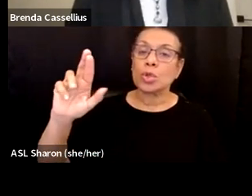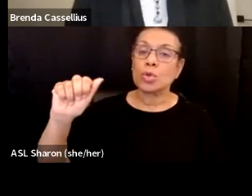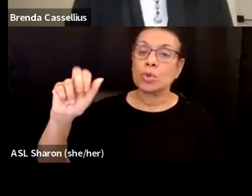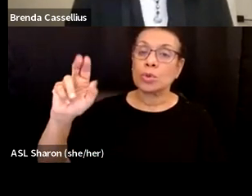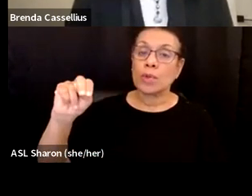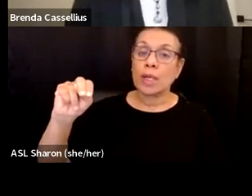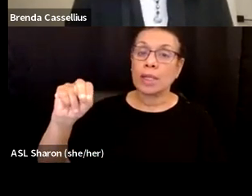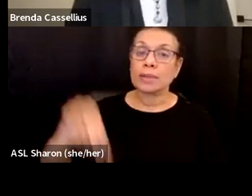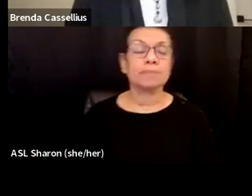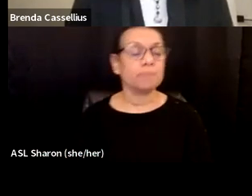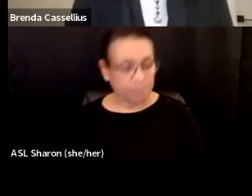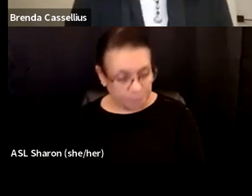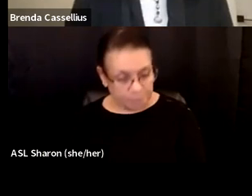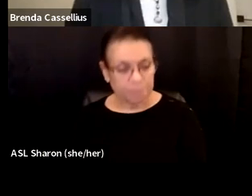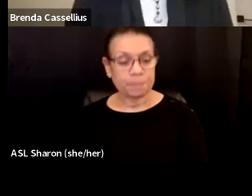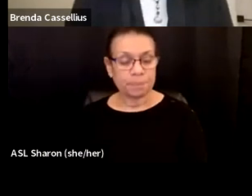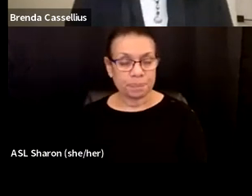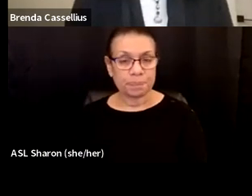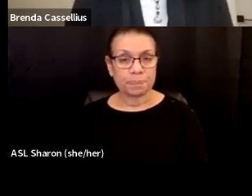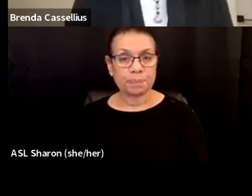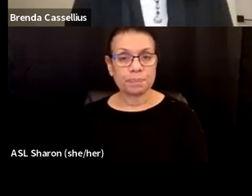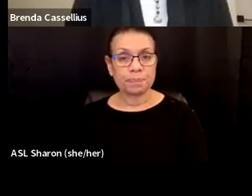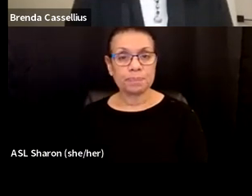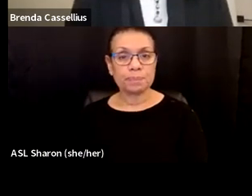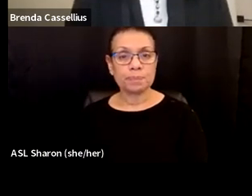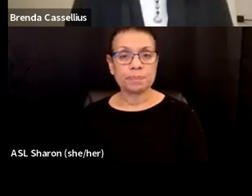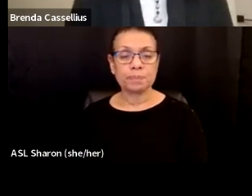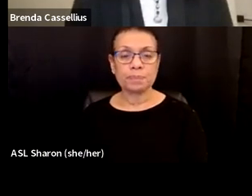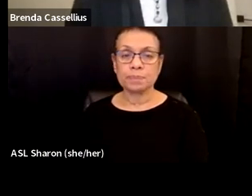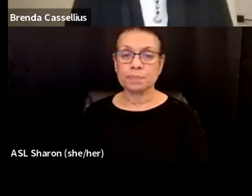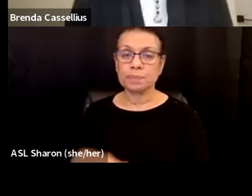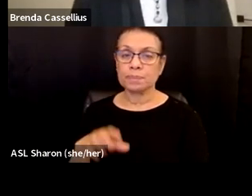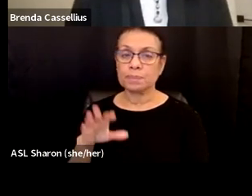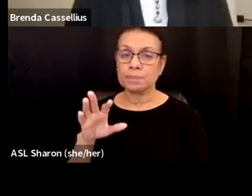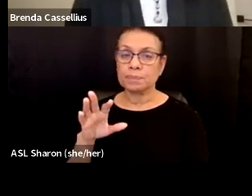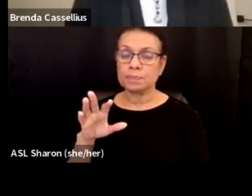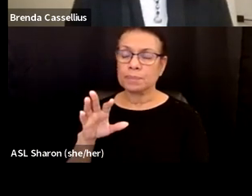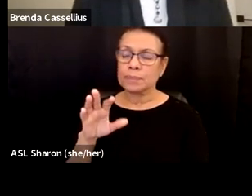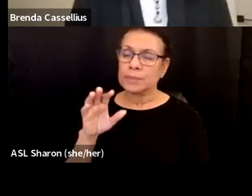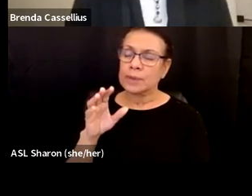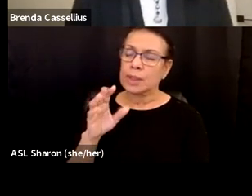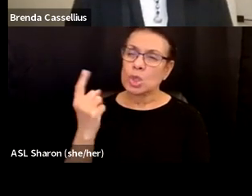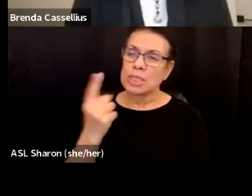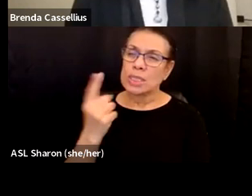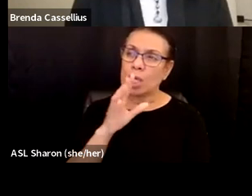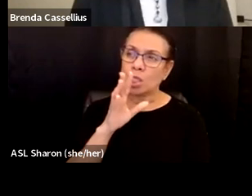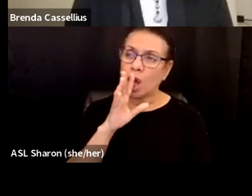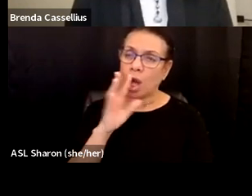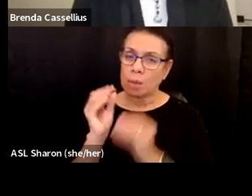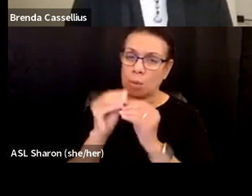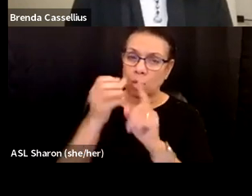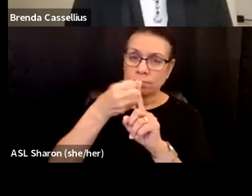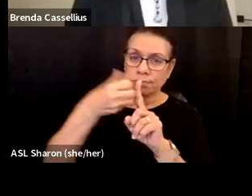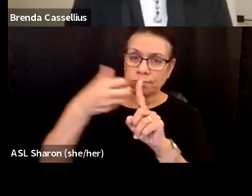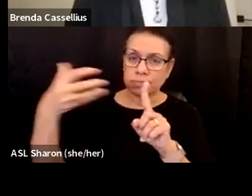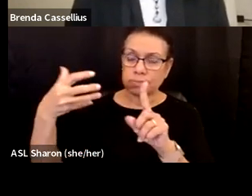yes um could someone uh speak about a little bit about the